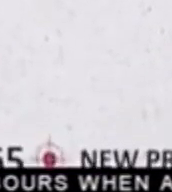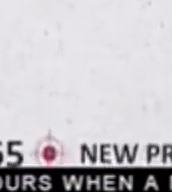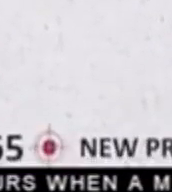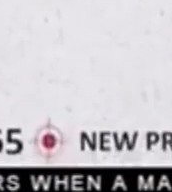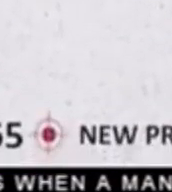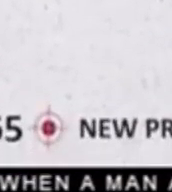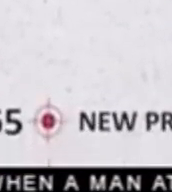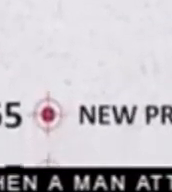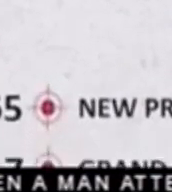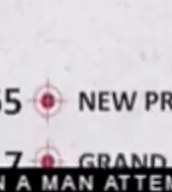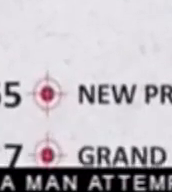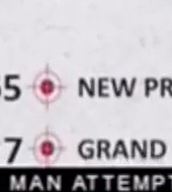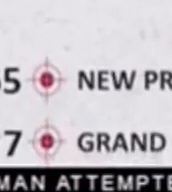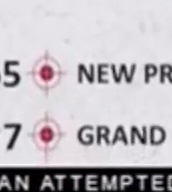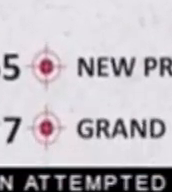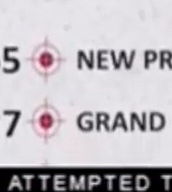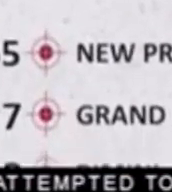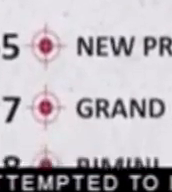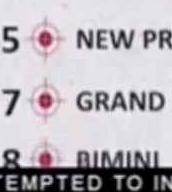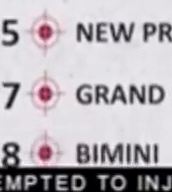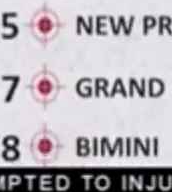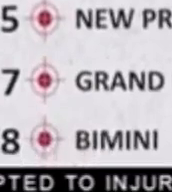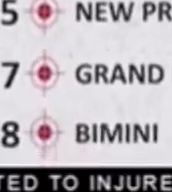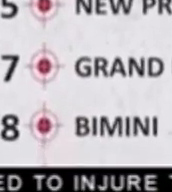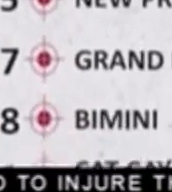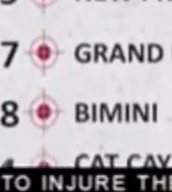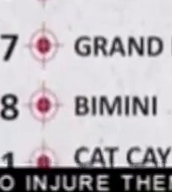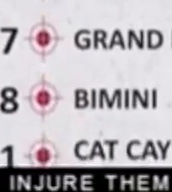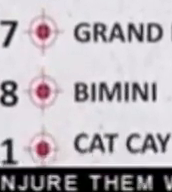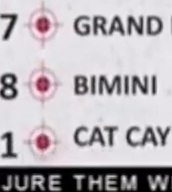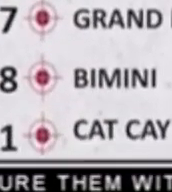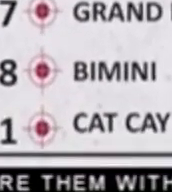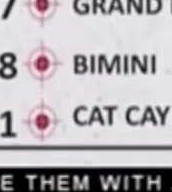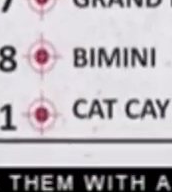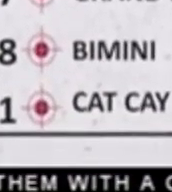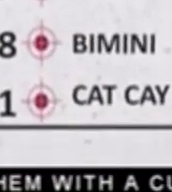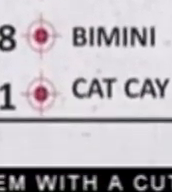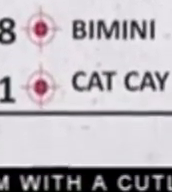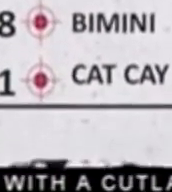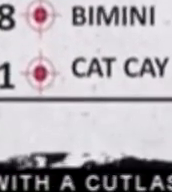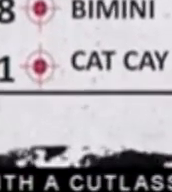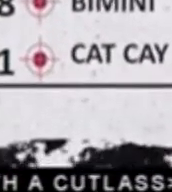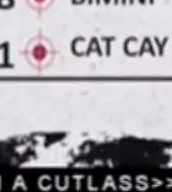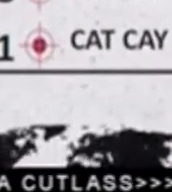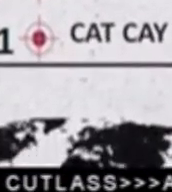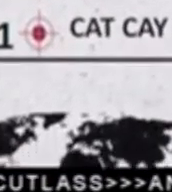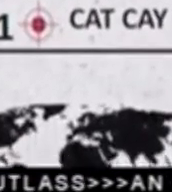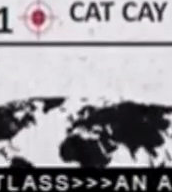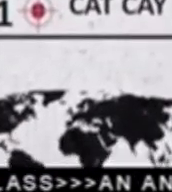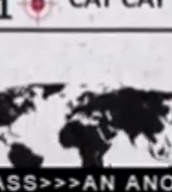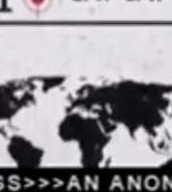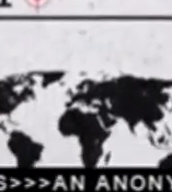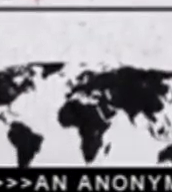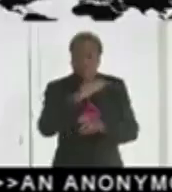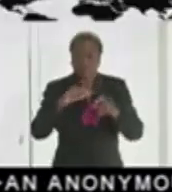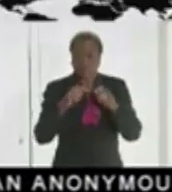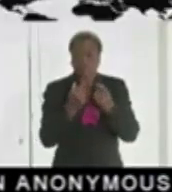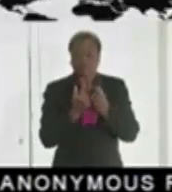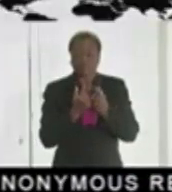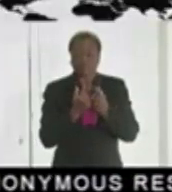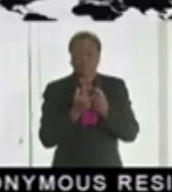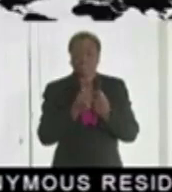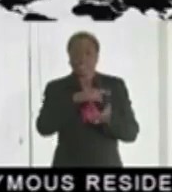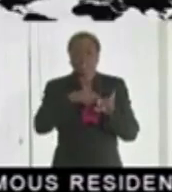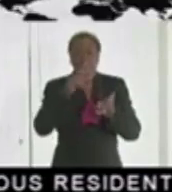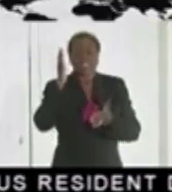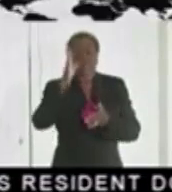of RT-PCR tests completed, the total active cases, and the number of patients in hospital.